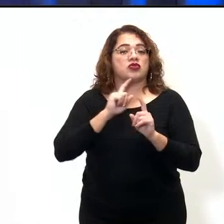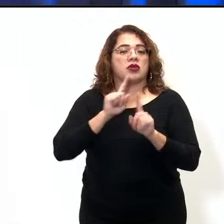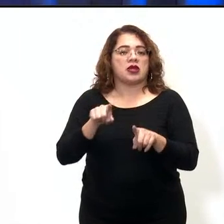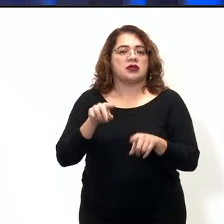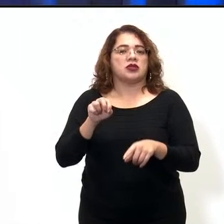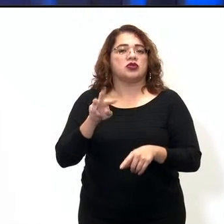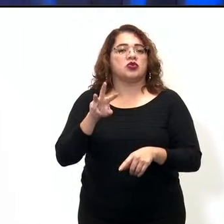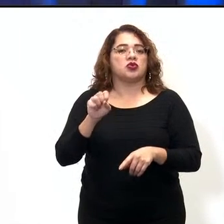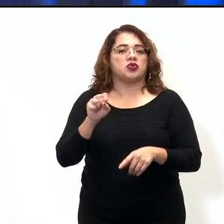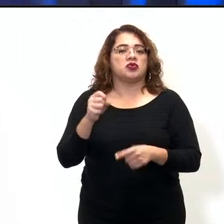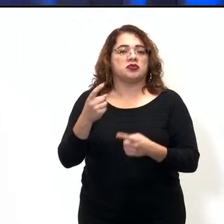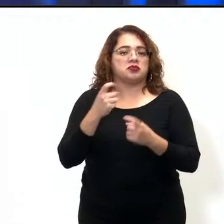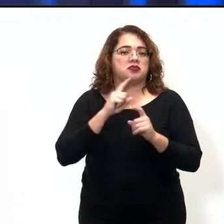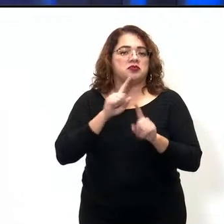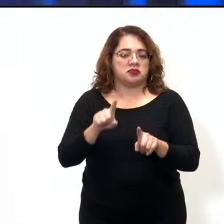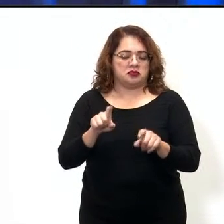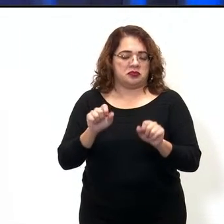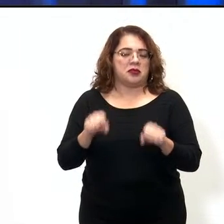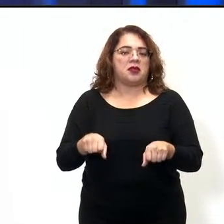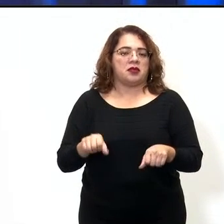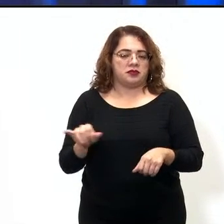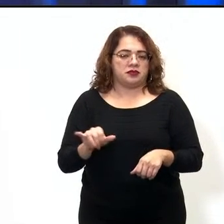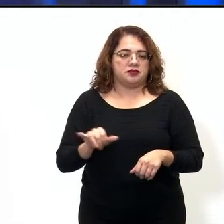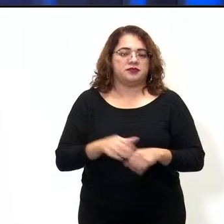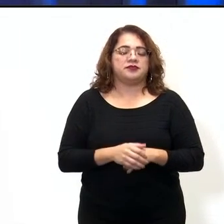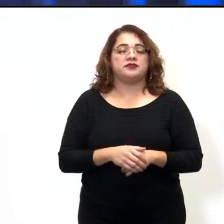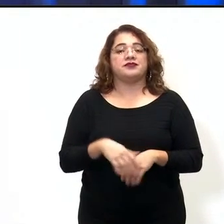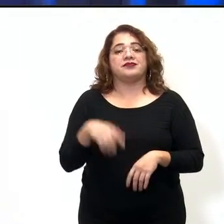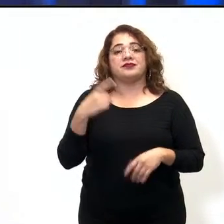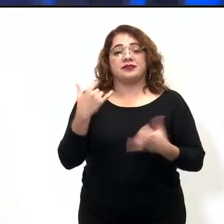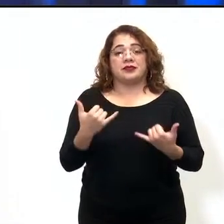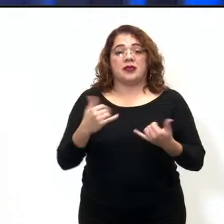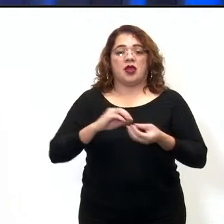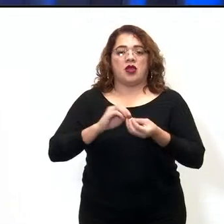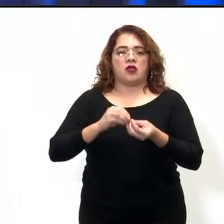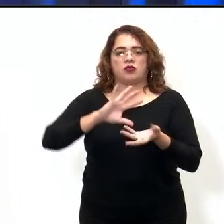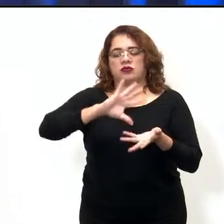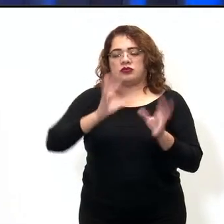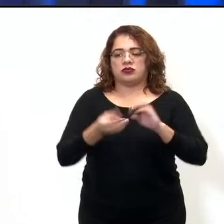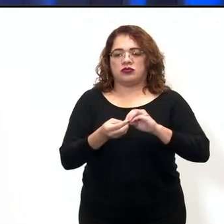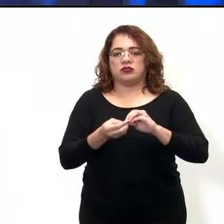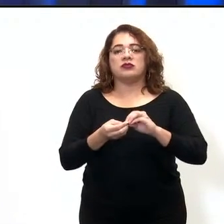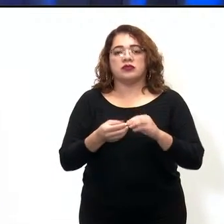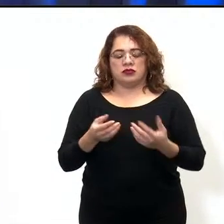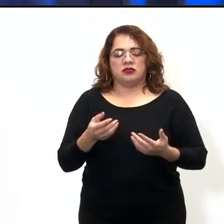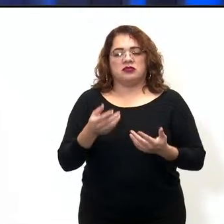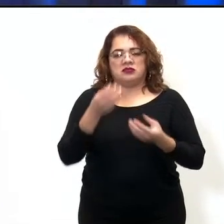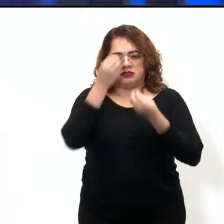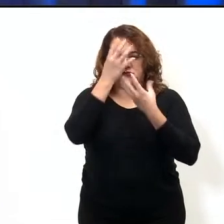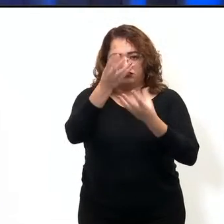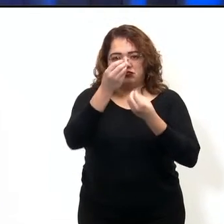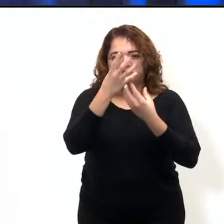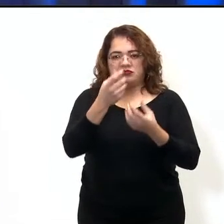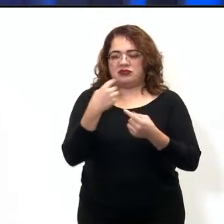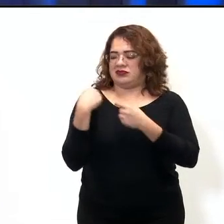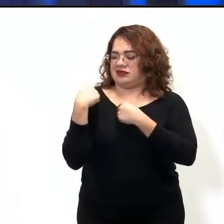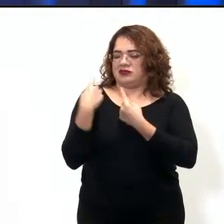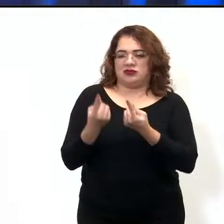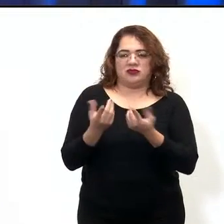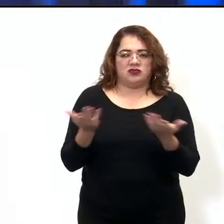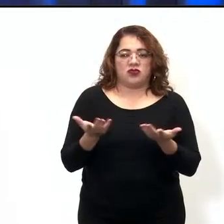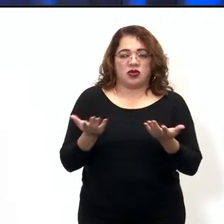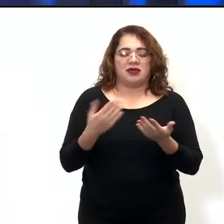And let me just begin by giving some overall numbers and data, and then walk you through a couple slides about where we're